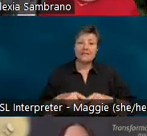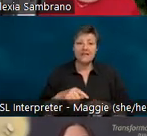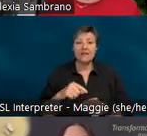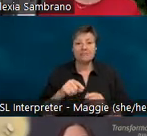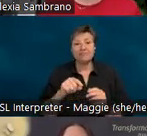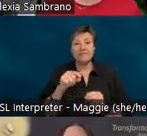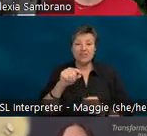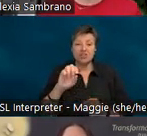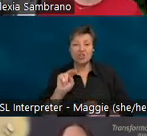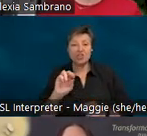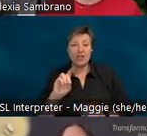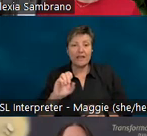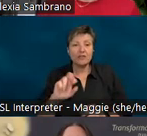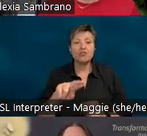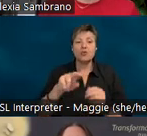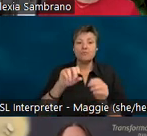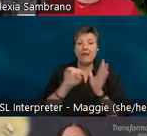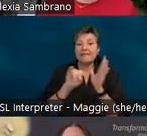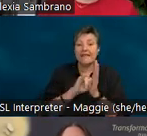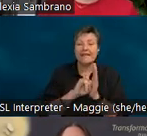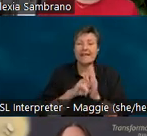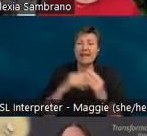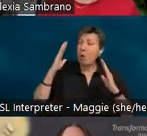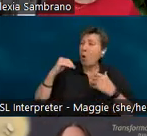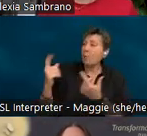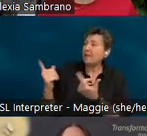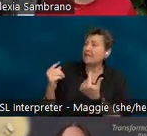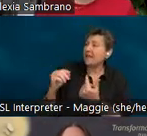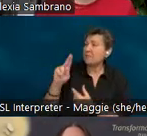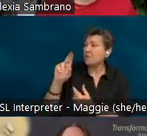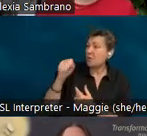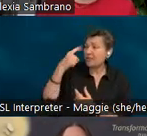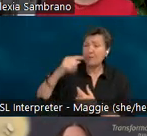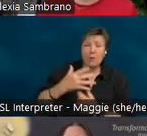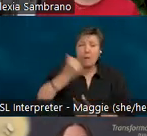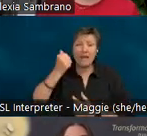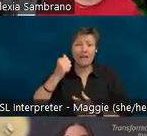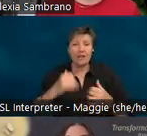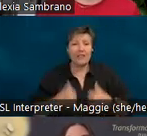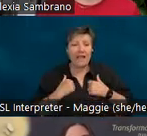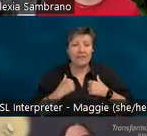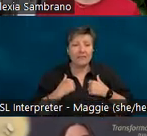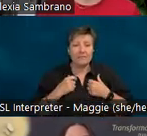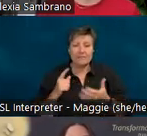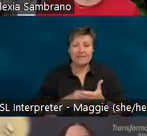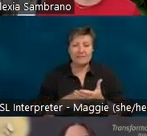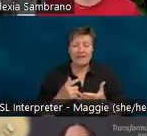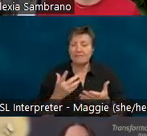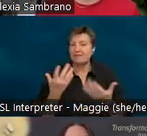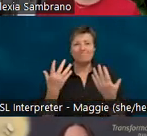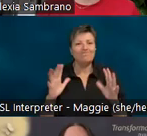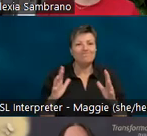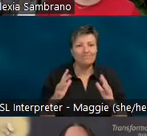to come to the US for a better life, sometimes this is cut short when they arrive to the US. LGBTQ+ immigrants and asylum